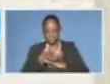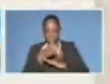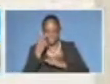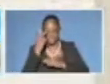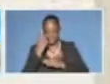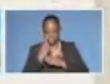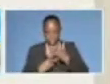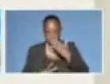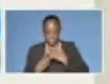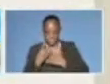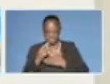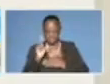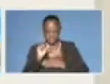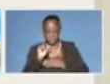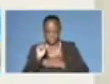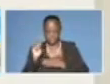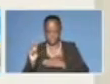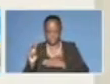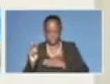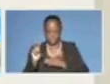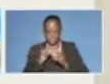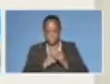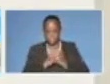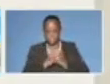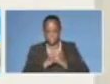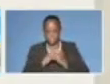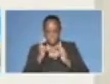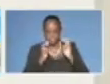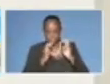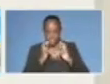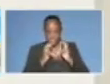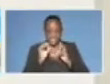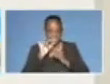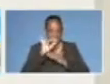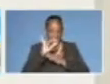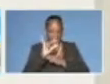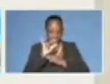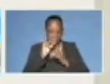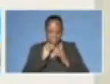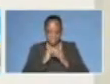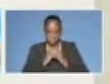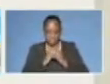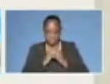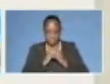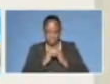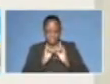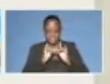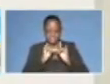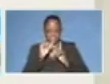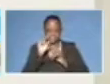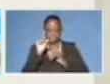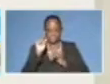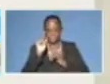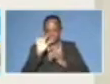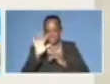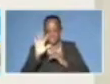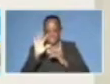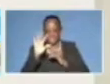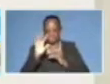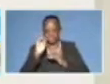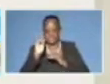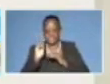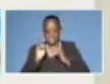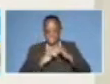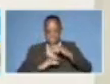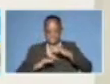of 2022, by comparison, air arrivals were still an average of 25% below